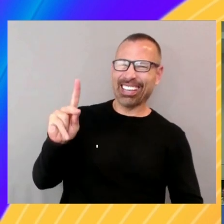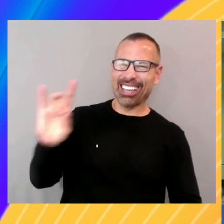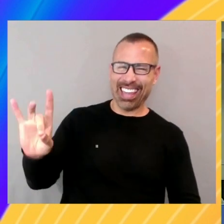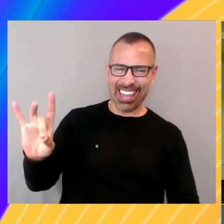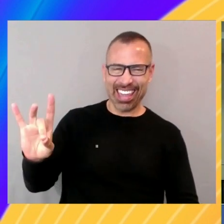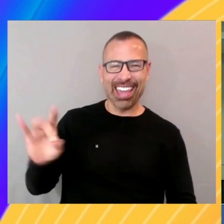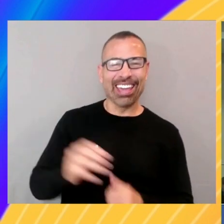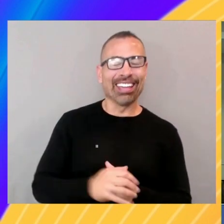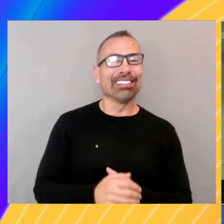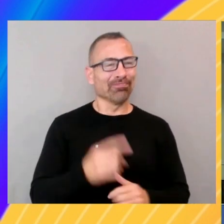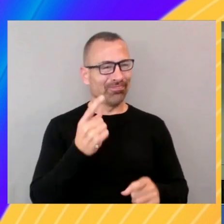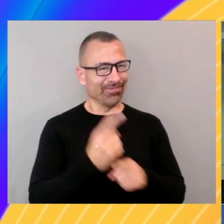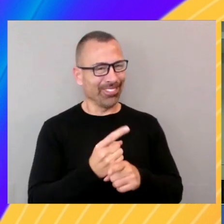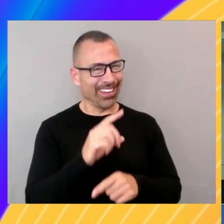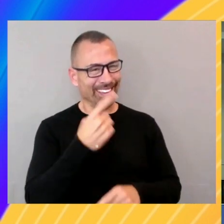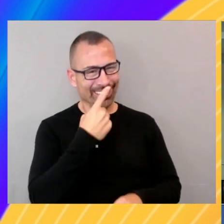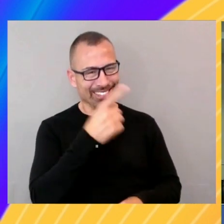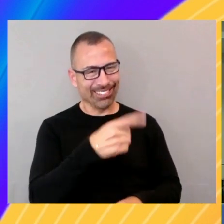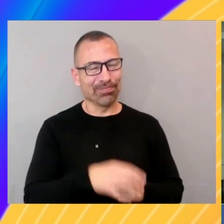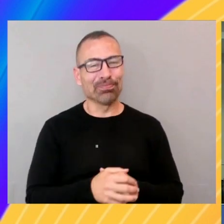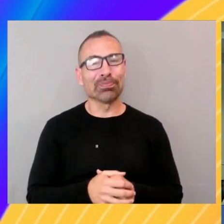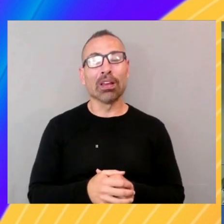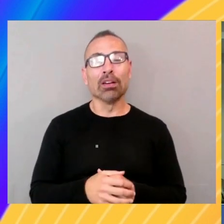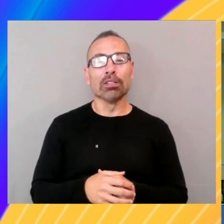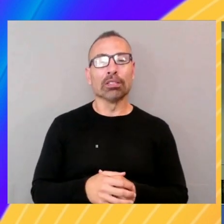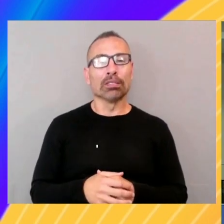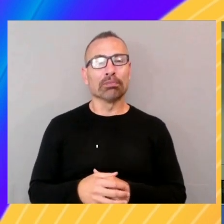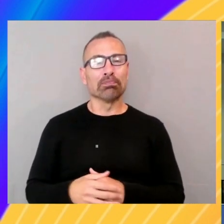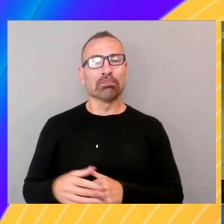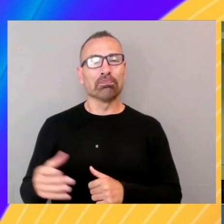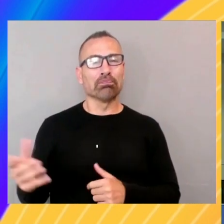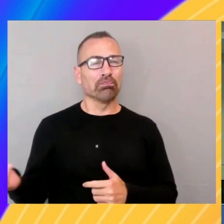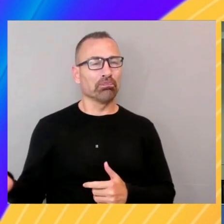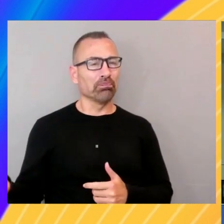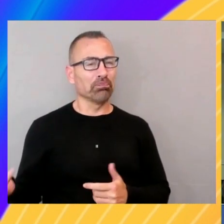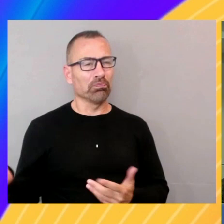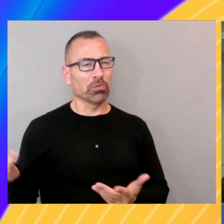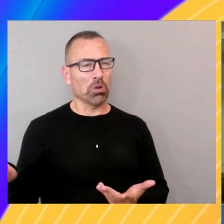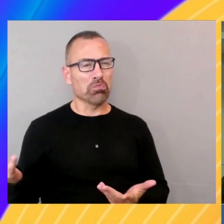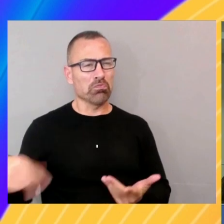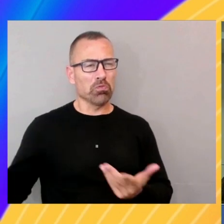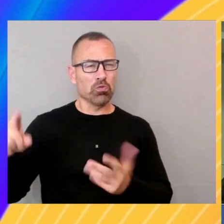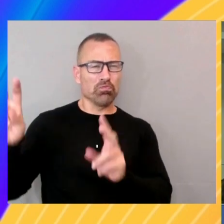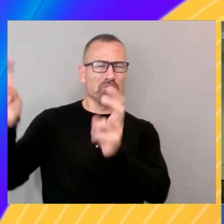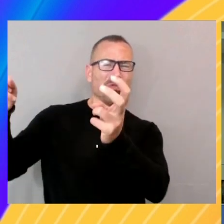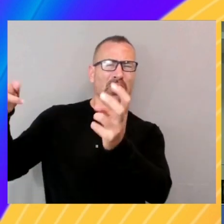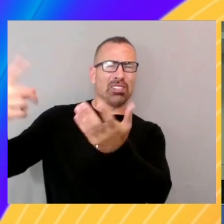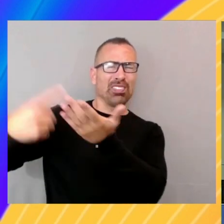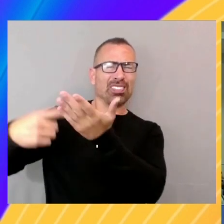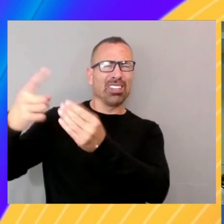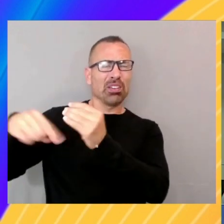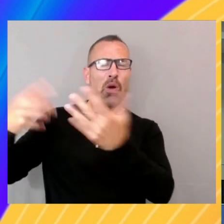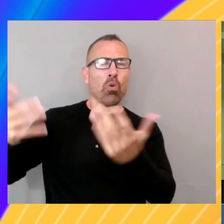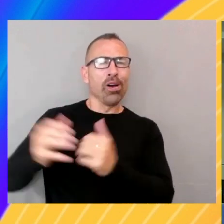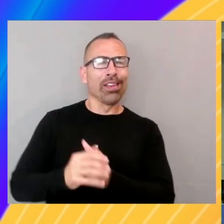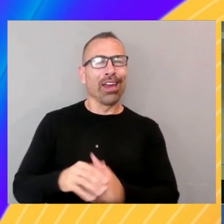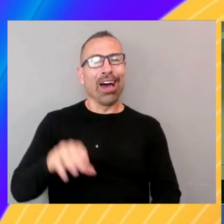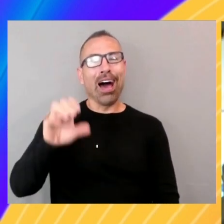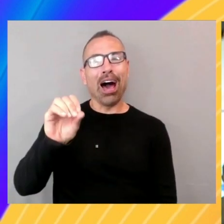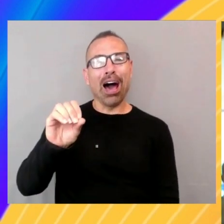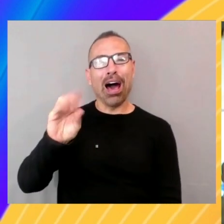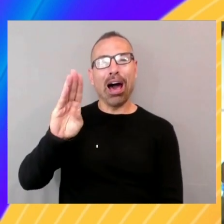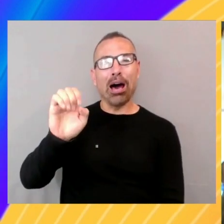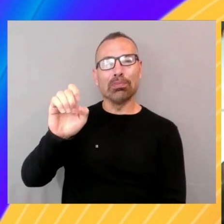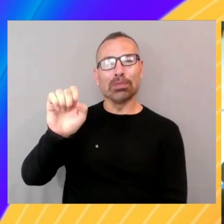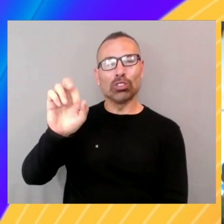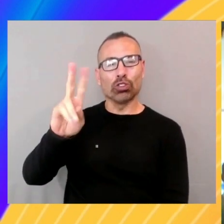yes. All right, cool. So tell me more about what it is that you're here to talk to us about with observability, not Ollie. Well, so